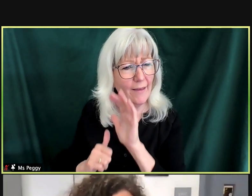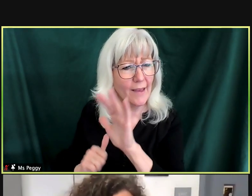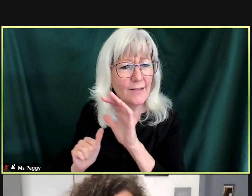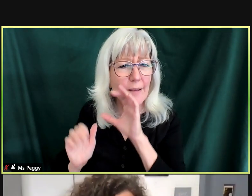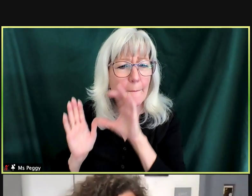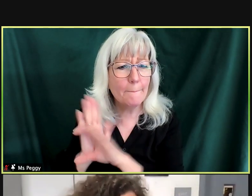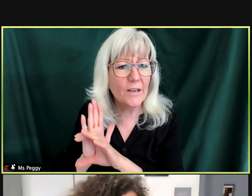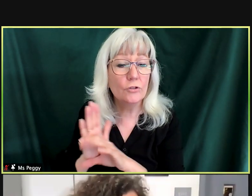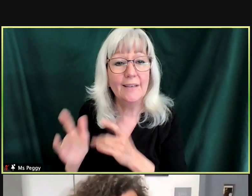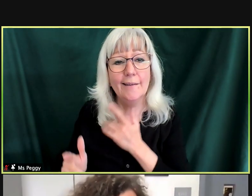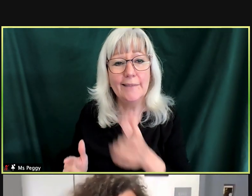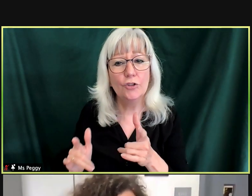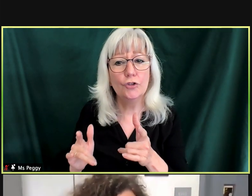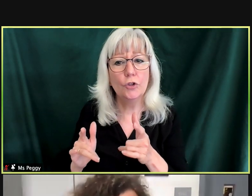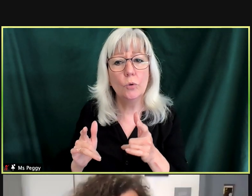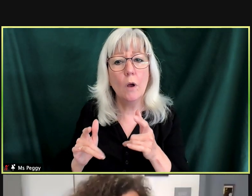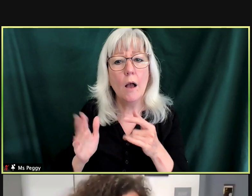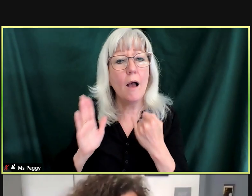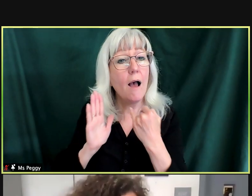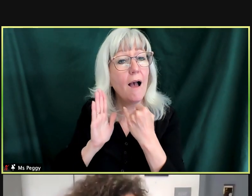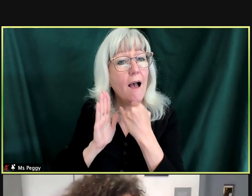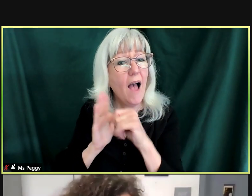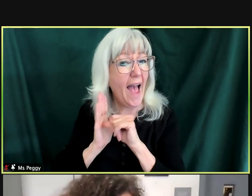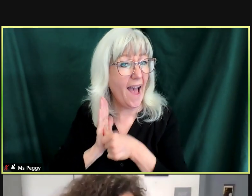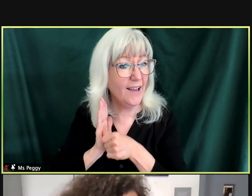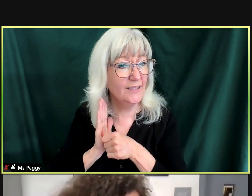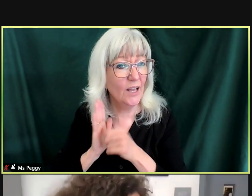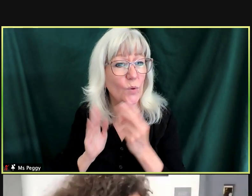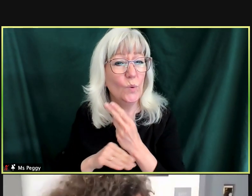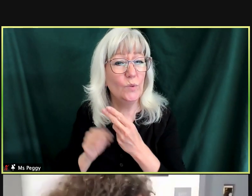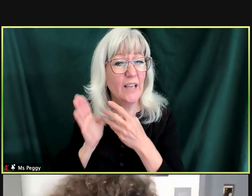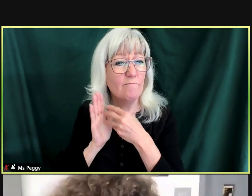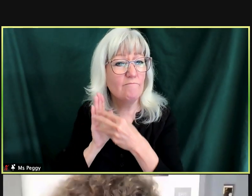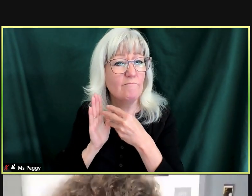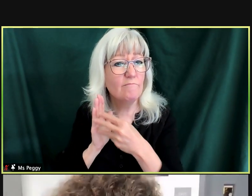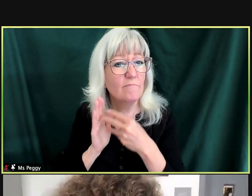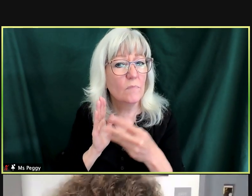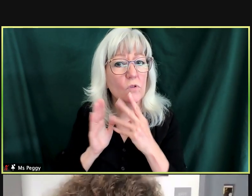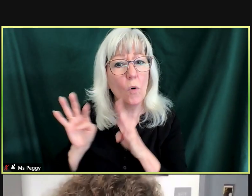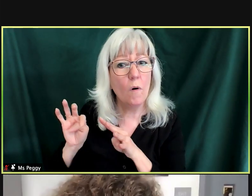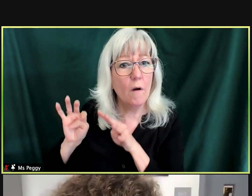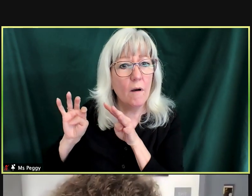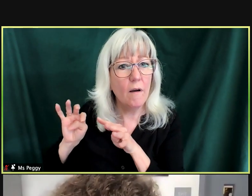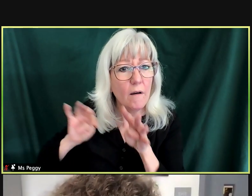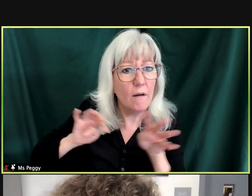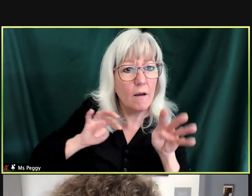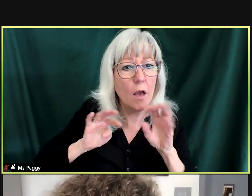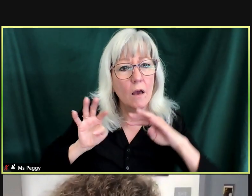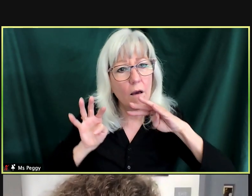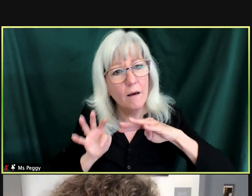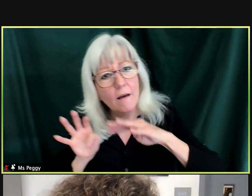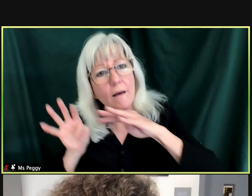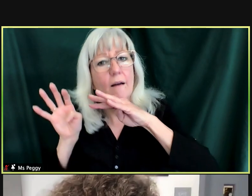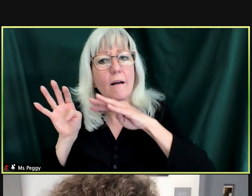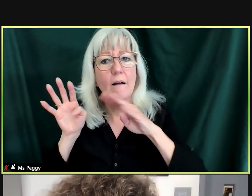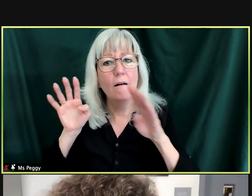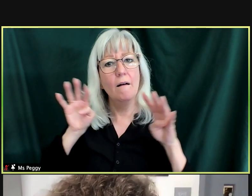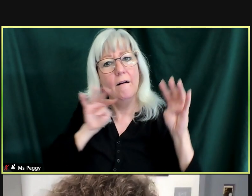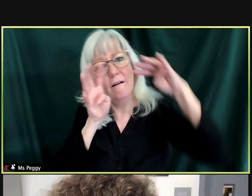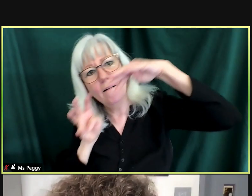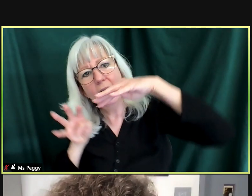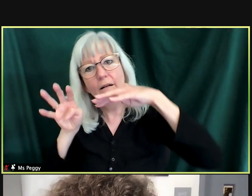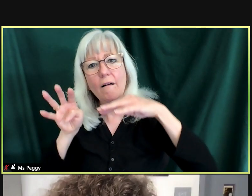everything flow like water flowing. So this is wheat, right? I don't know, that